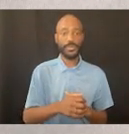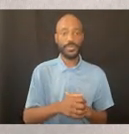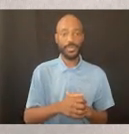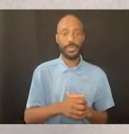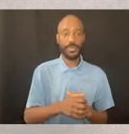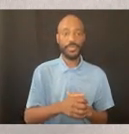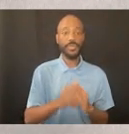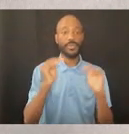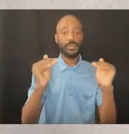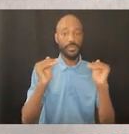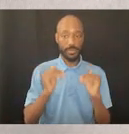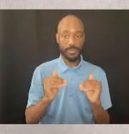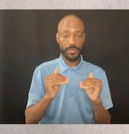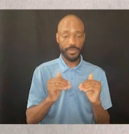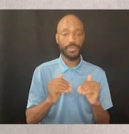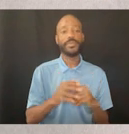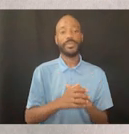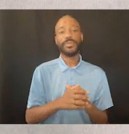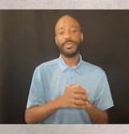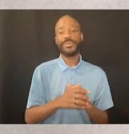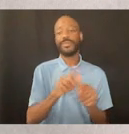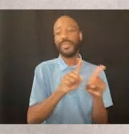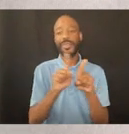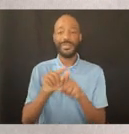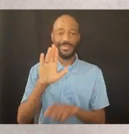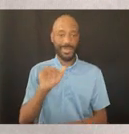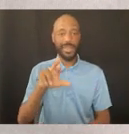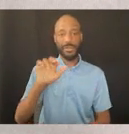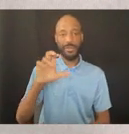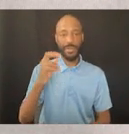The next work is also by Rachel Gibson.